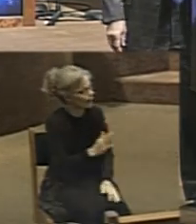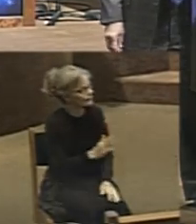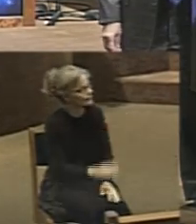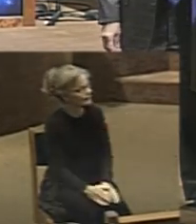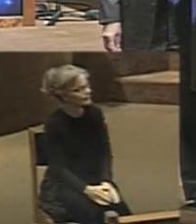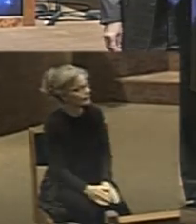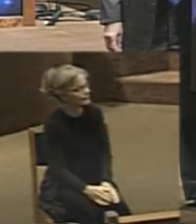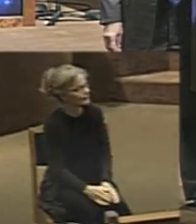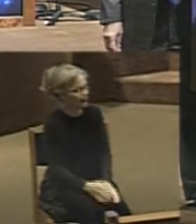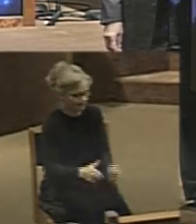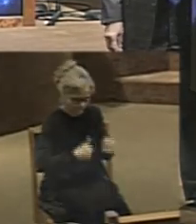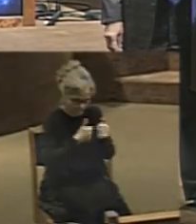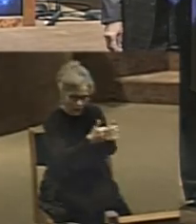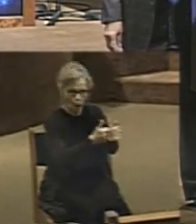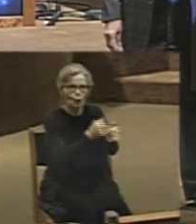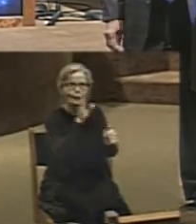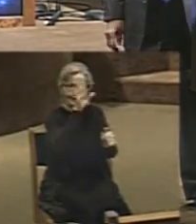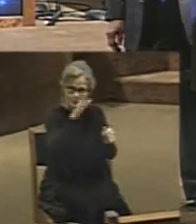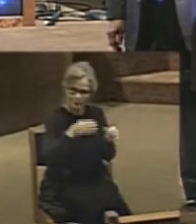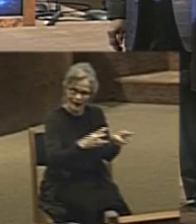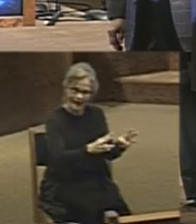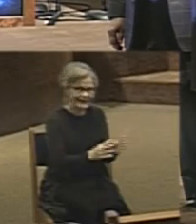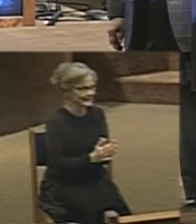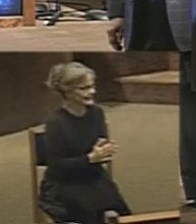And I'm not.